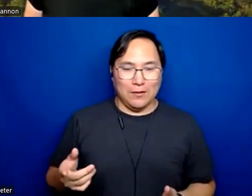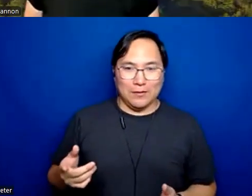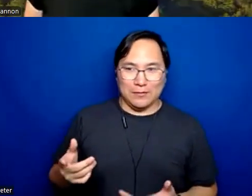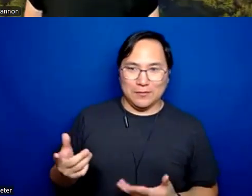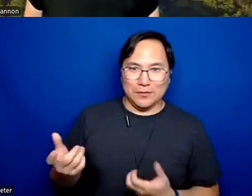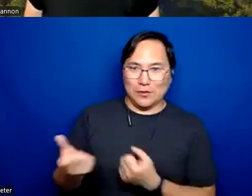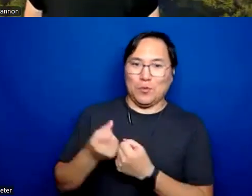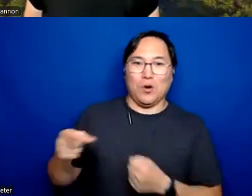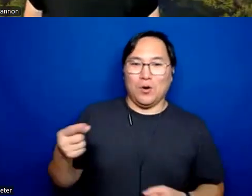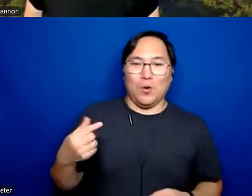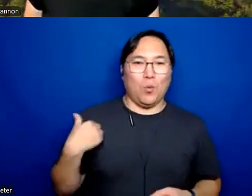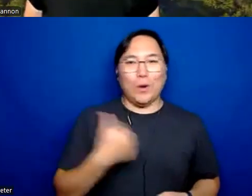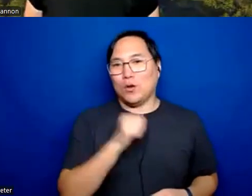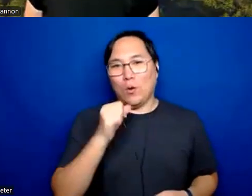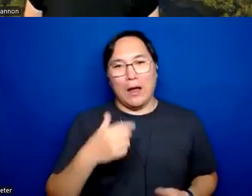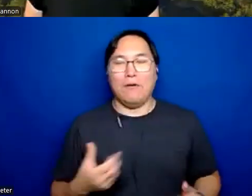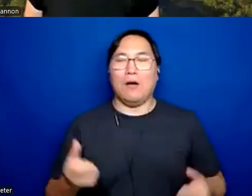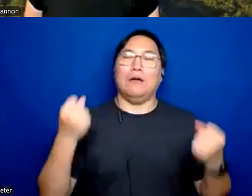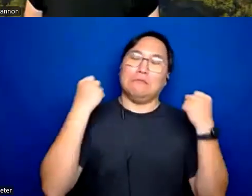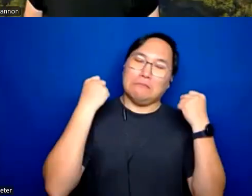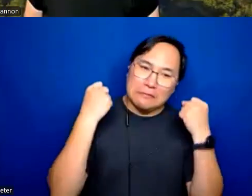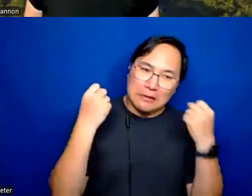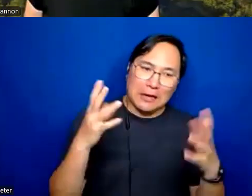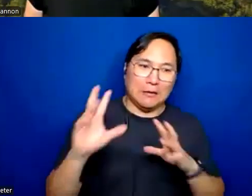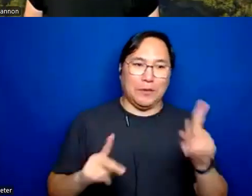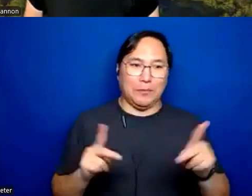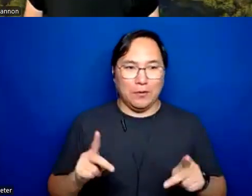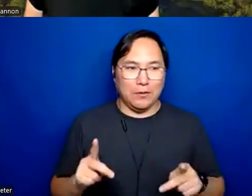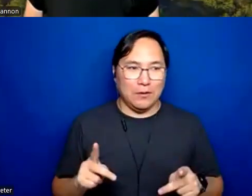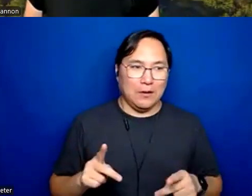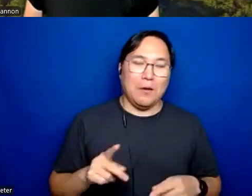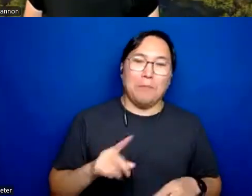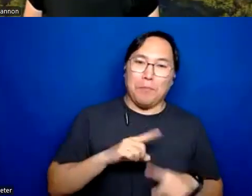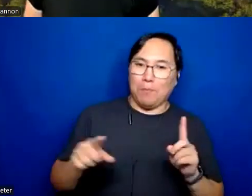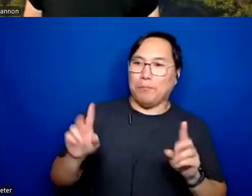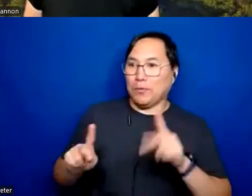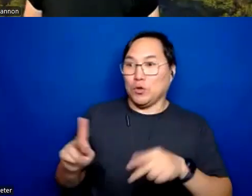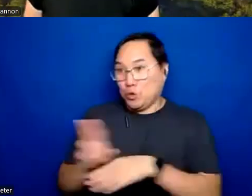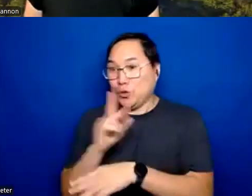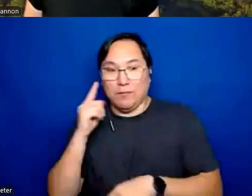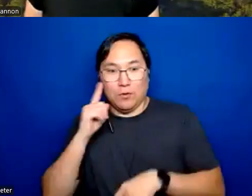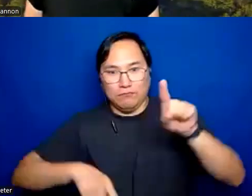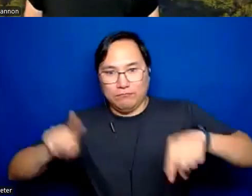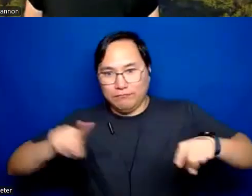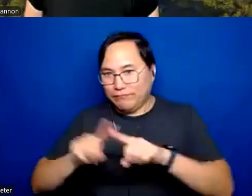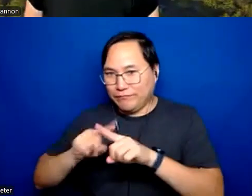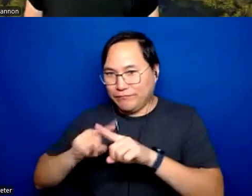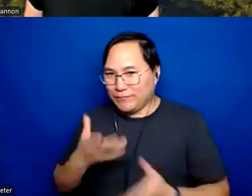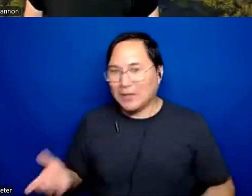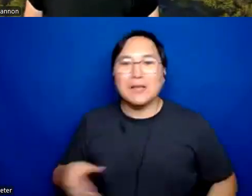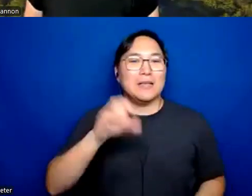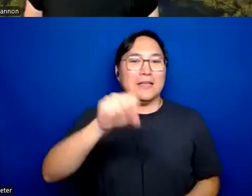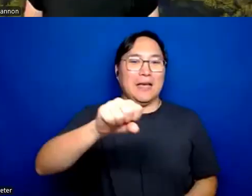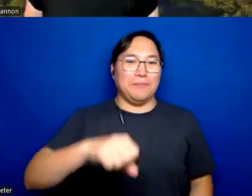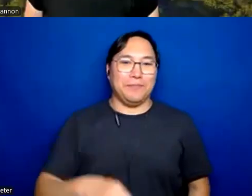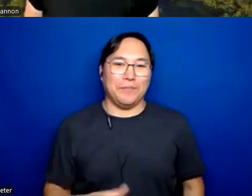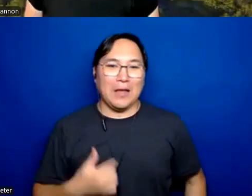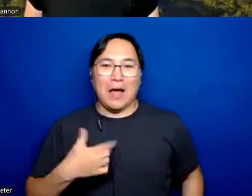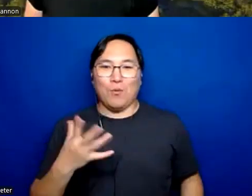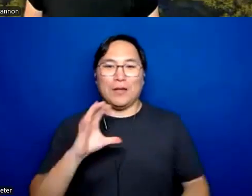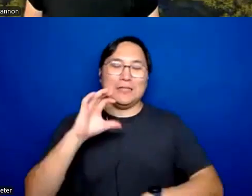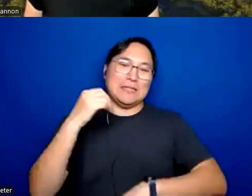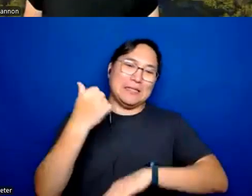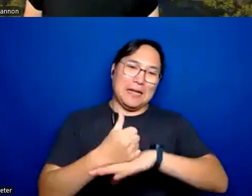You don't have intense numbers of people at Umbagog, but you get plenty of different uses. So go ahead. Yeah, so let me set the